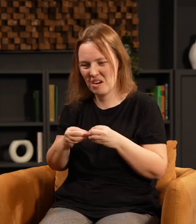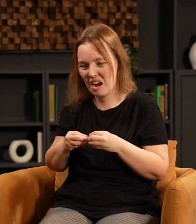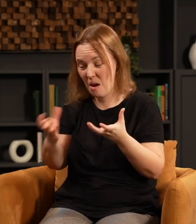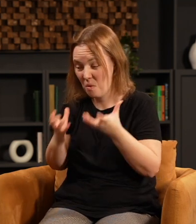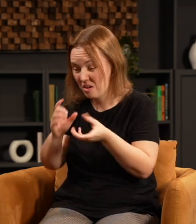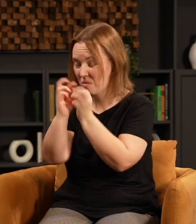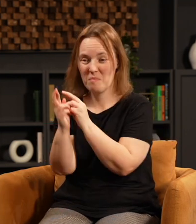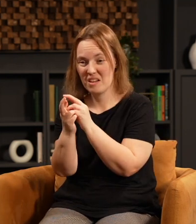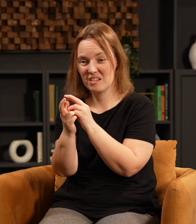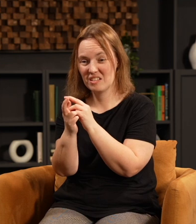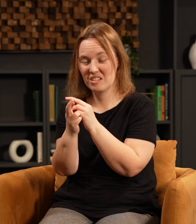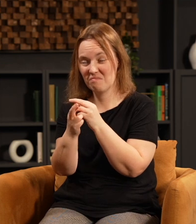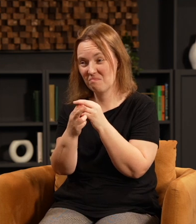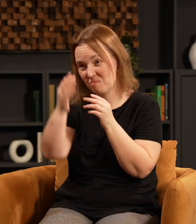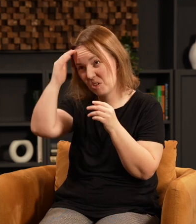I want to repent. I just don't know how.